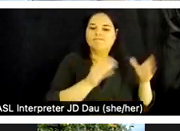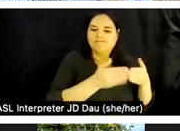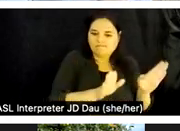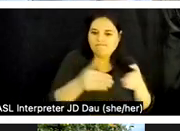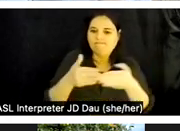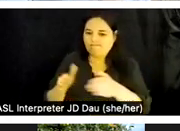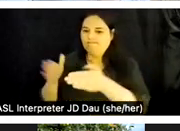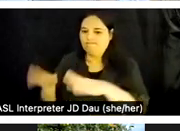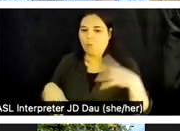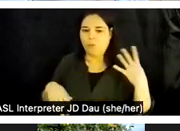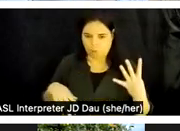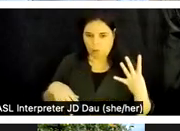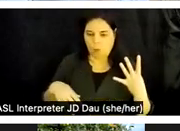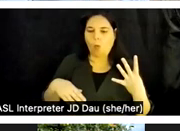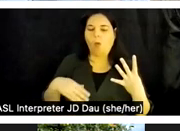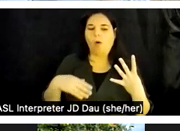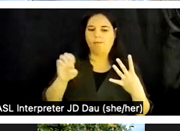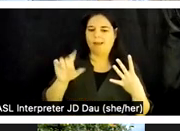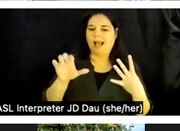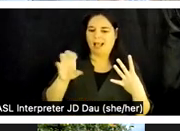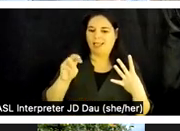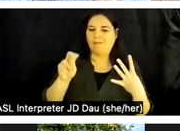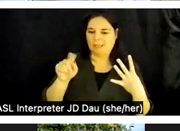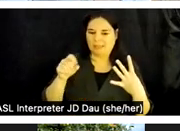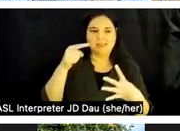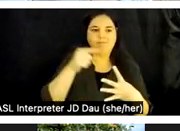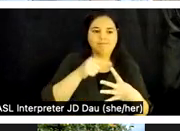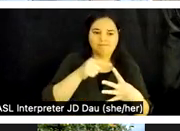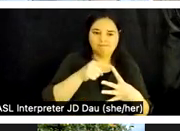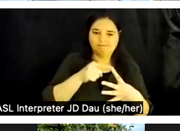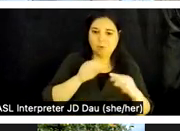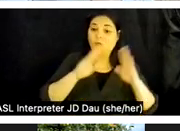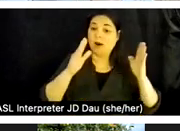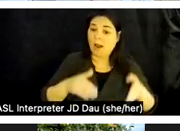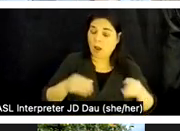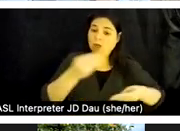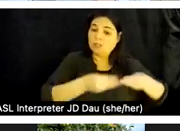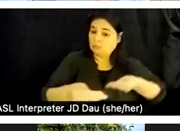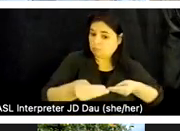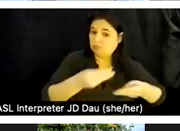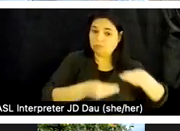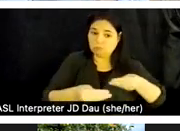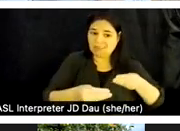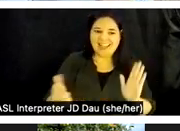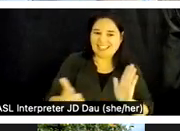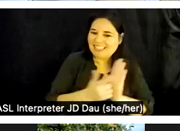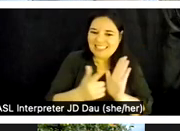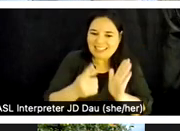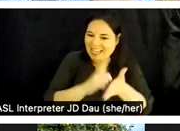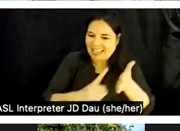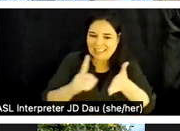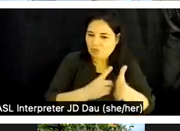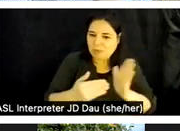elements. So in a housing transaction, it is illegal to discriminate against people